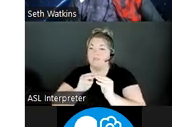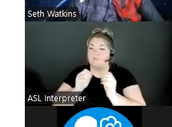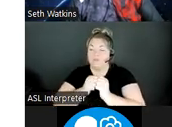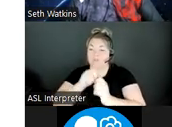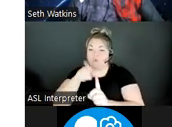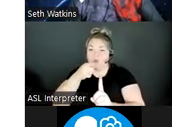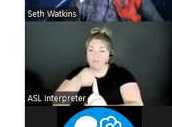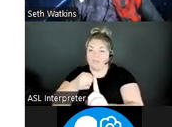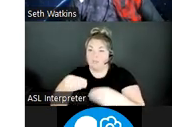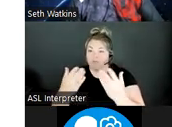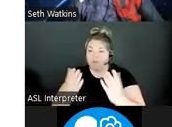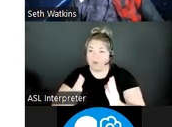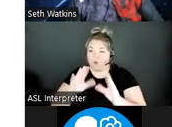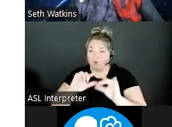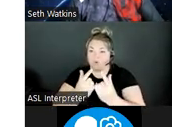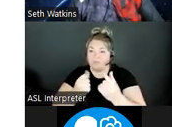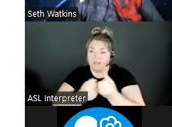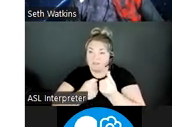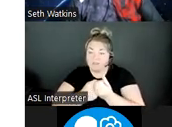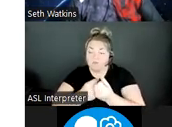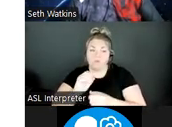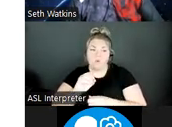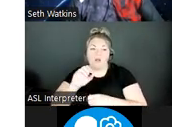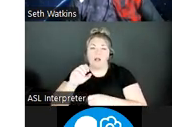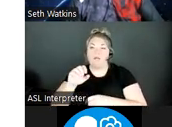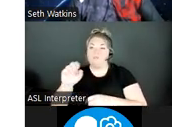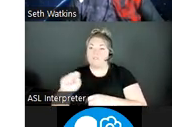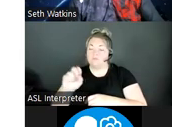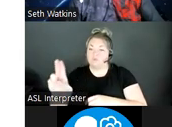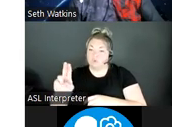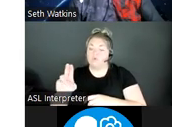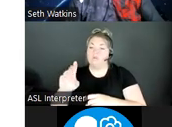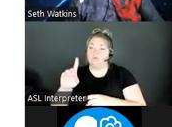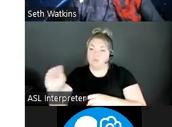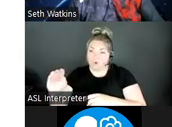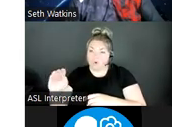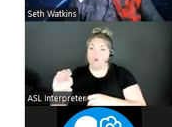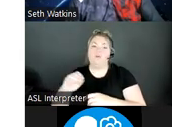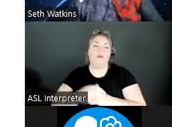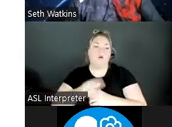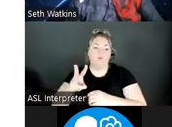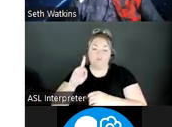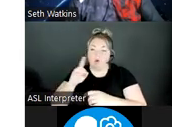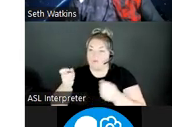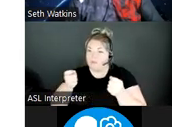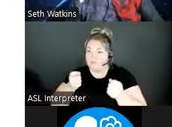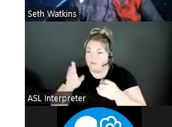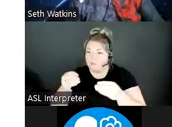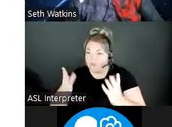and advocates. So substance use disorder providers, withdrawal management providers, providers with